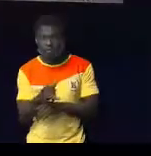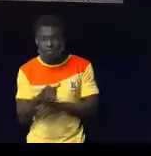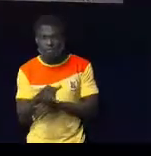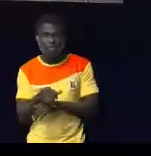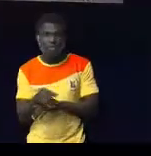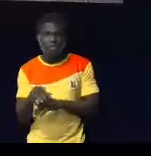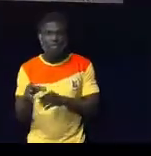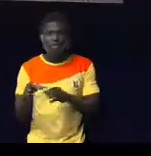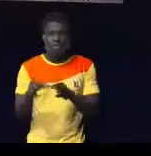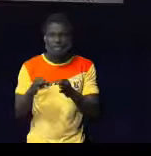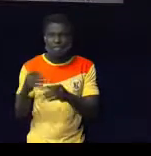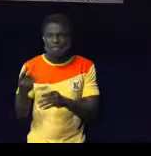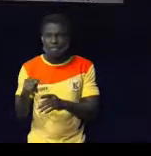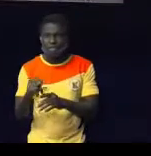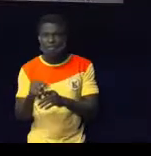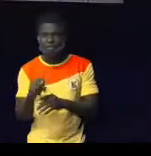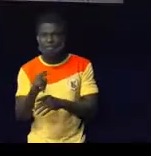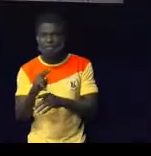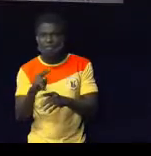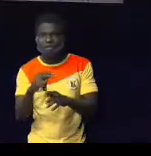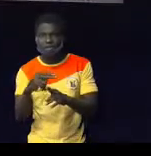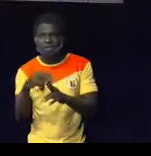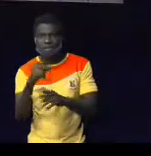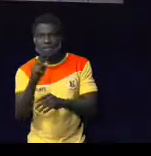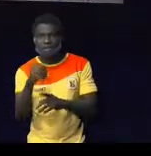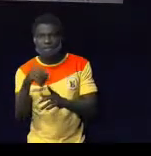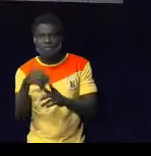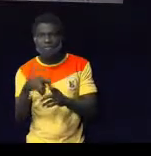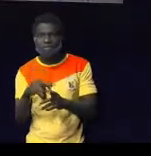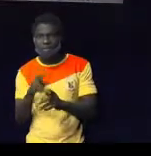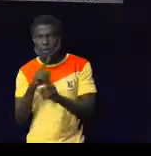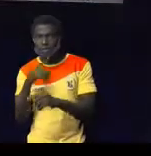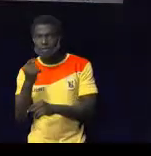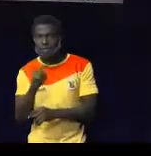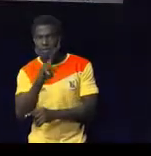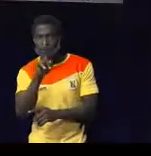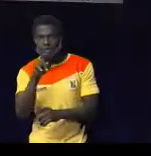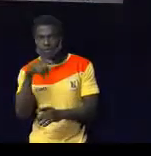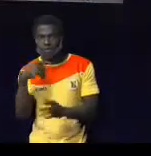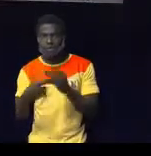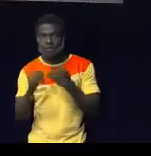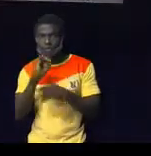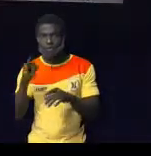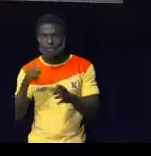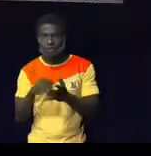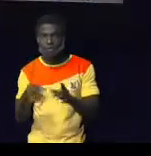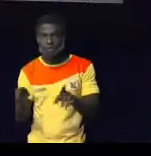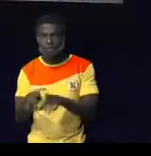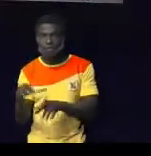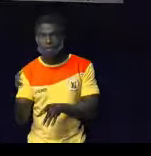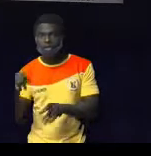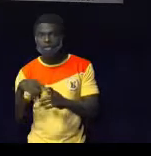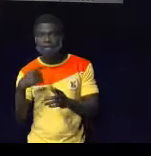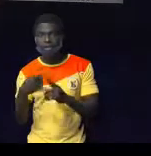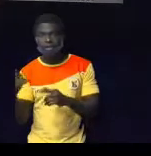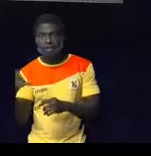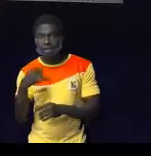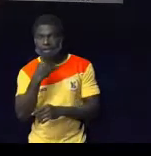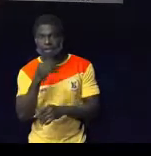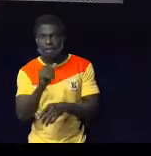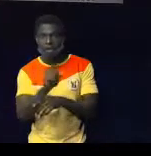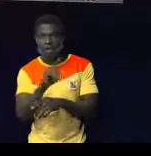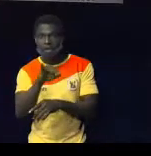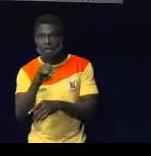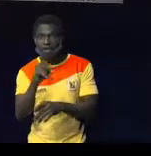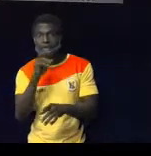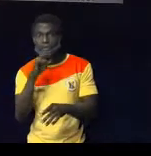they merely describe the nouns or answer the question what is it like, then they are adjectives.